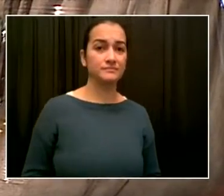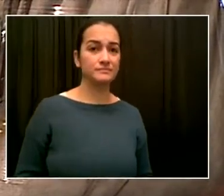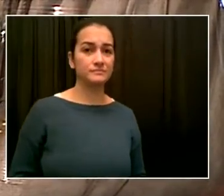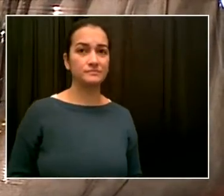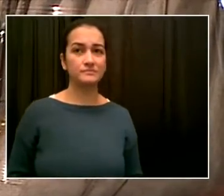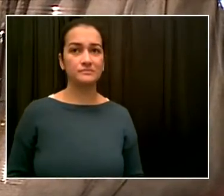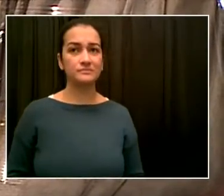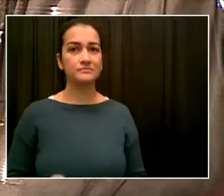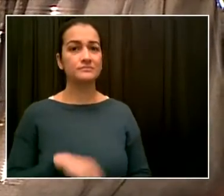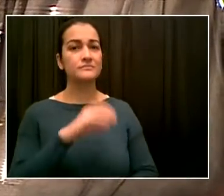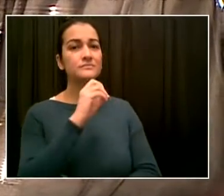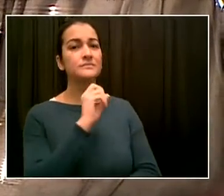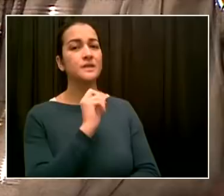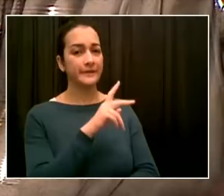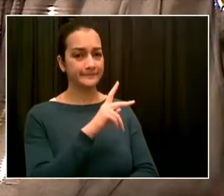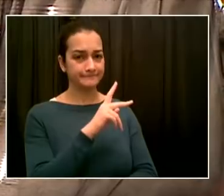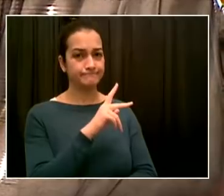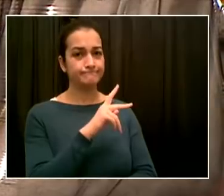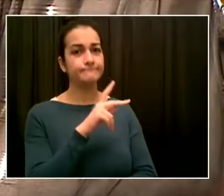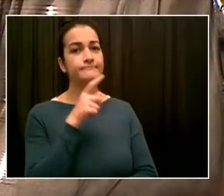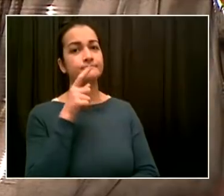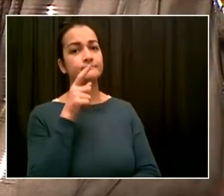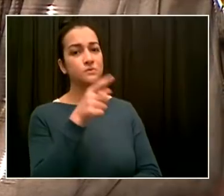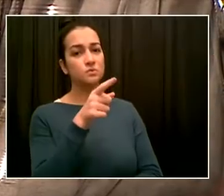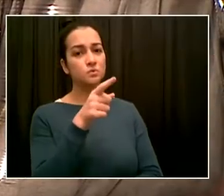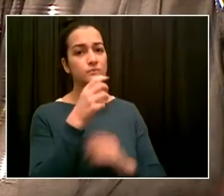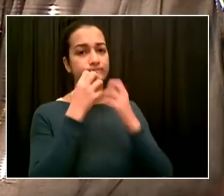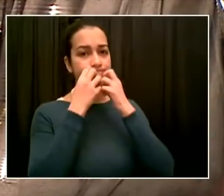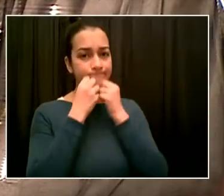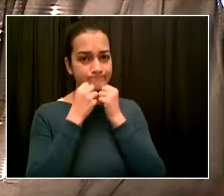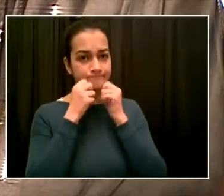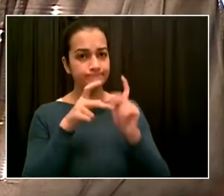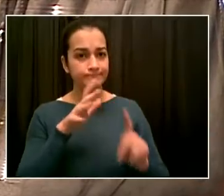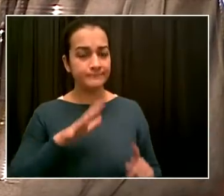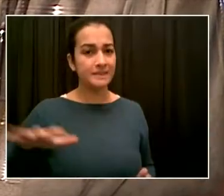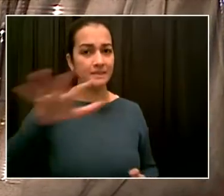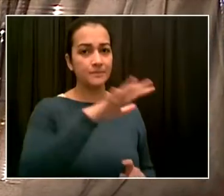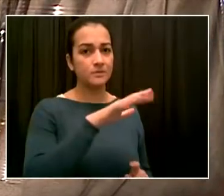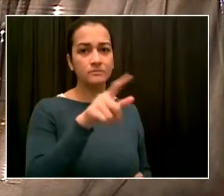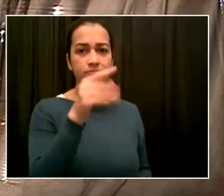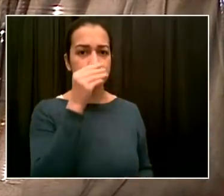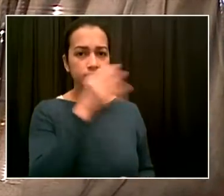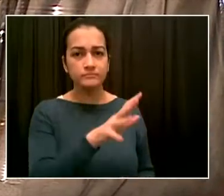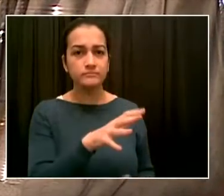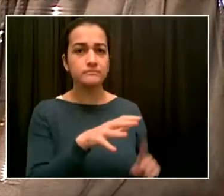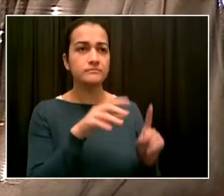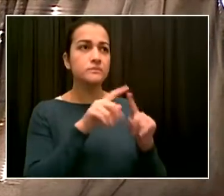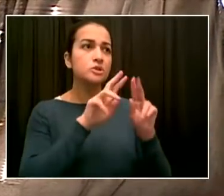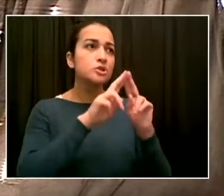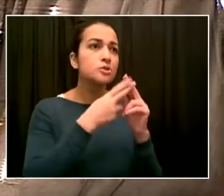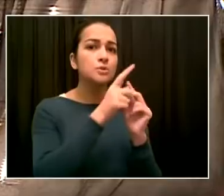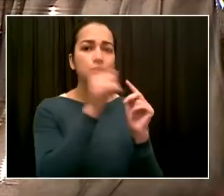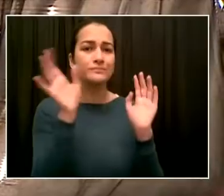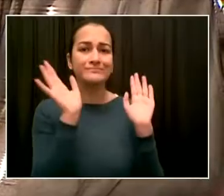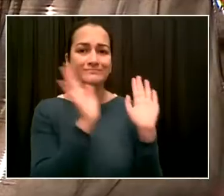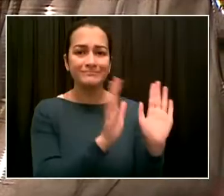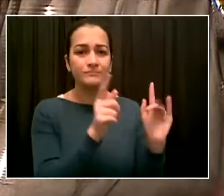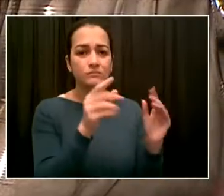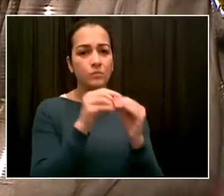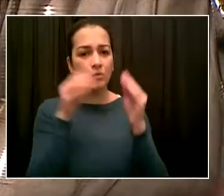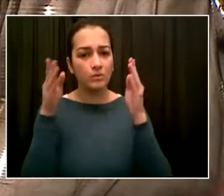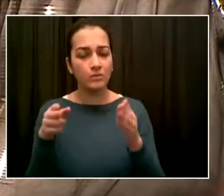for governor. I guess that I am concerned or just interested. How is it that the NYPD